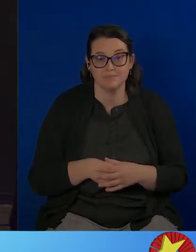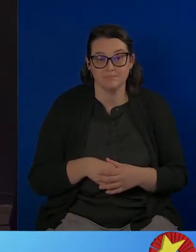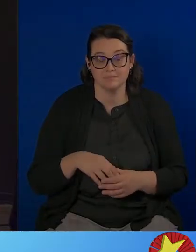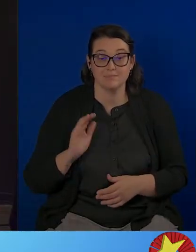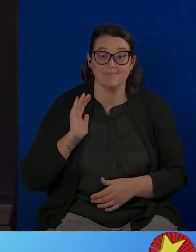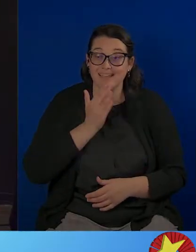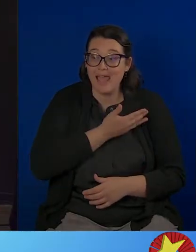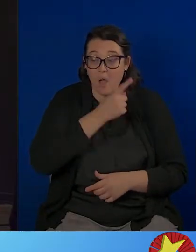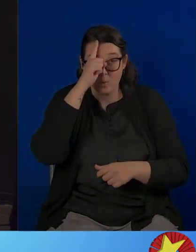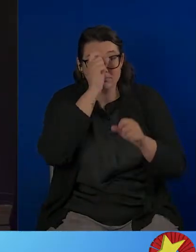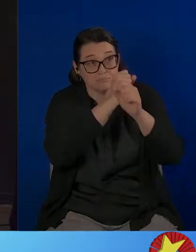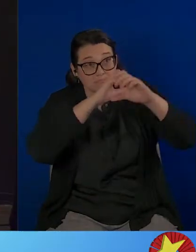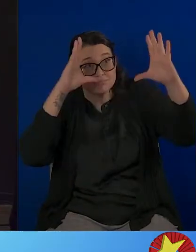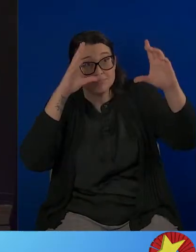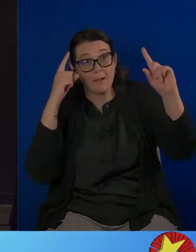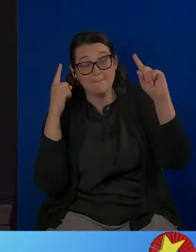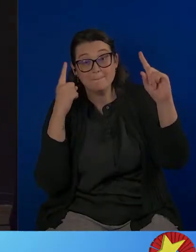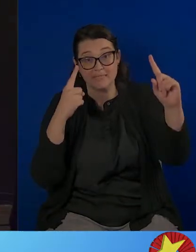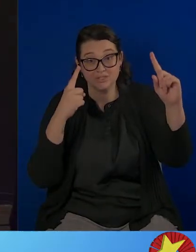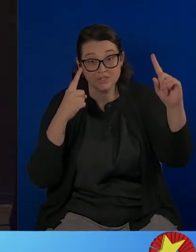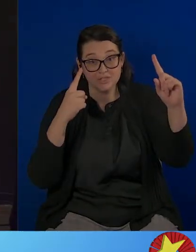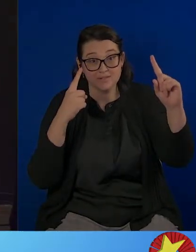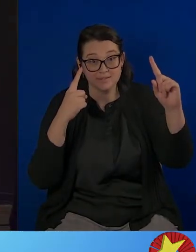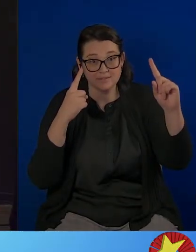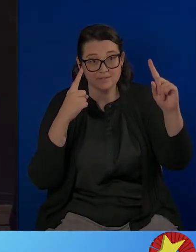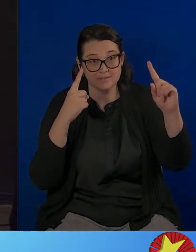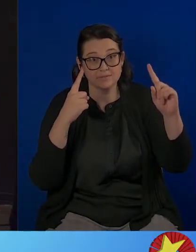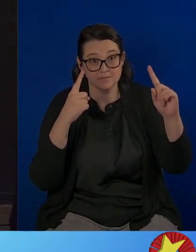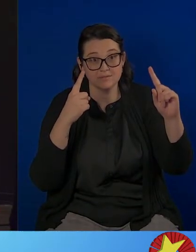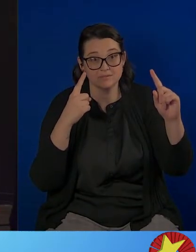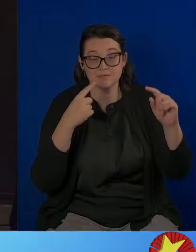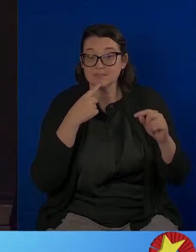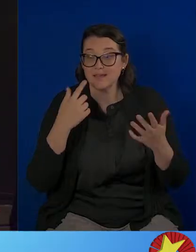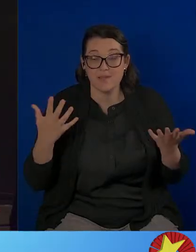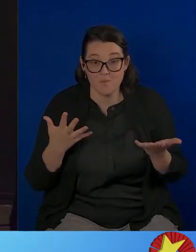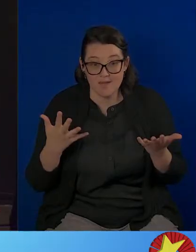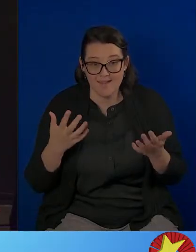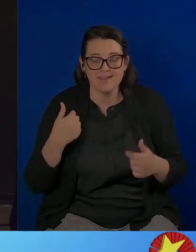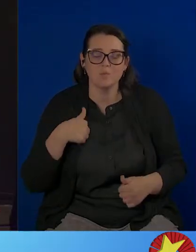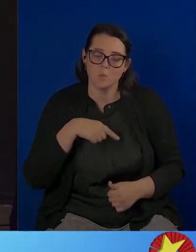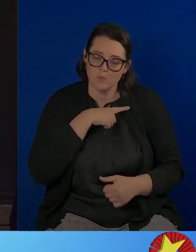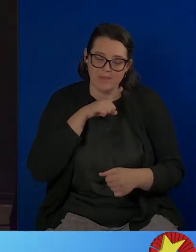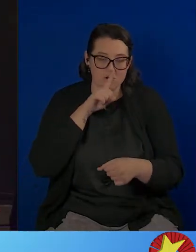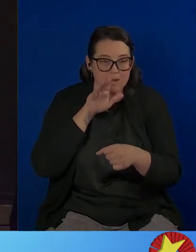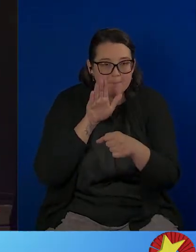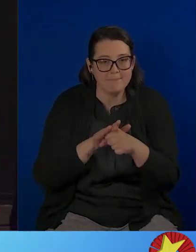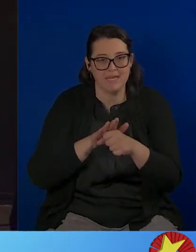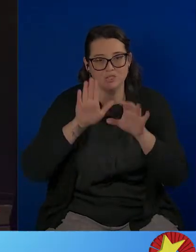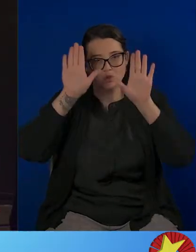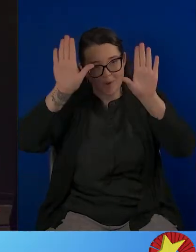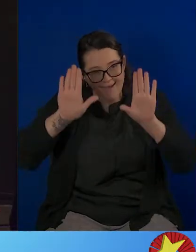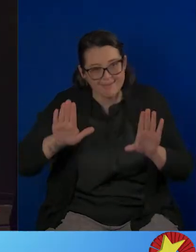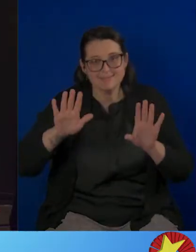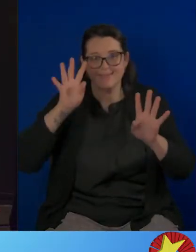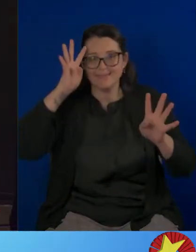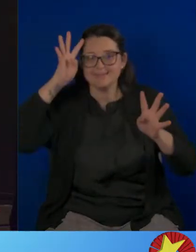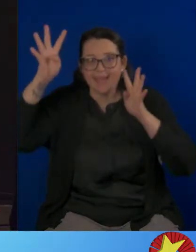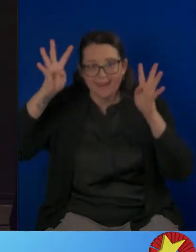Our vision and our mission state that we are committed to excellence and